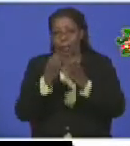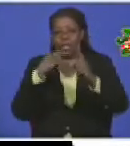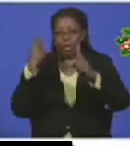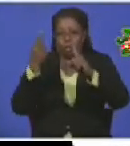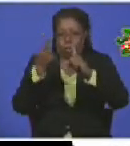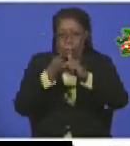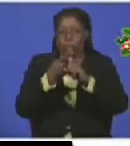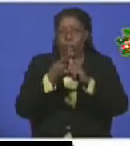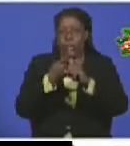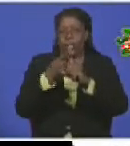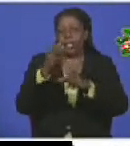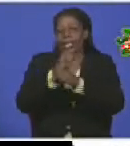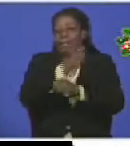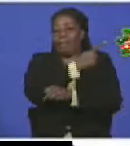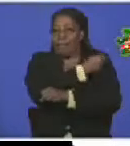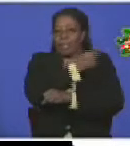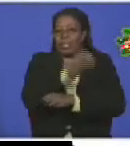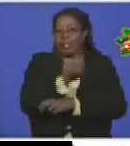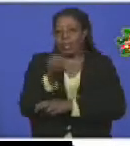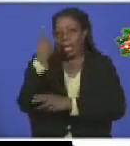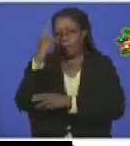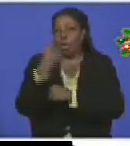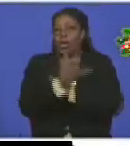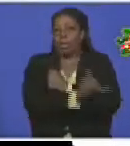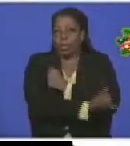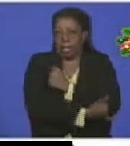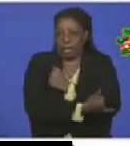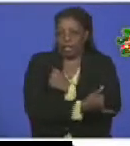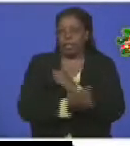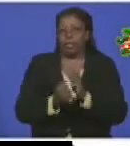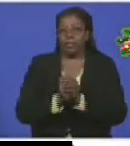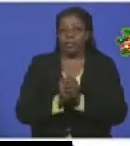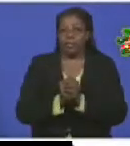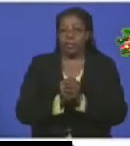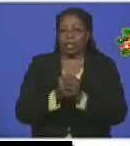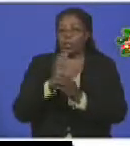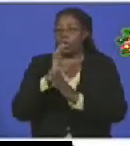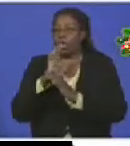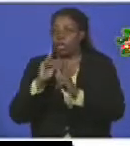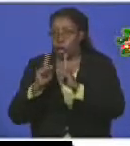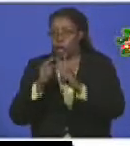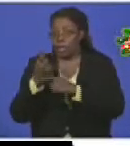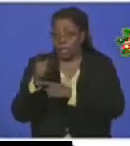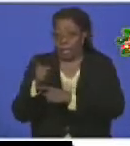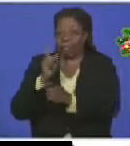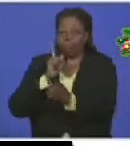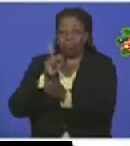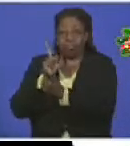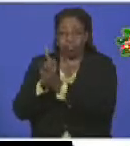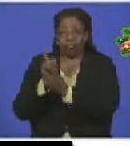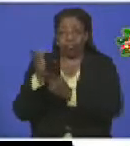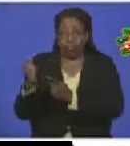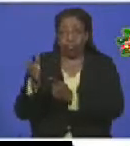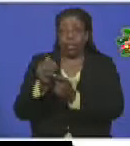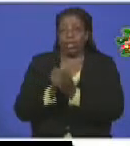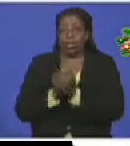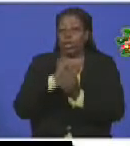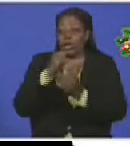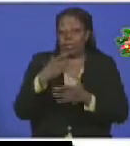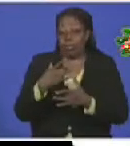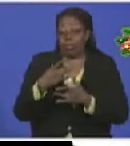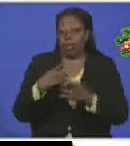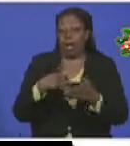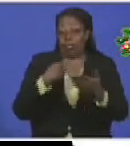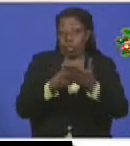of securing vaccine supplies for the country. We're speaking to them directly. We didn't reach out to them. Interestingly enough,